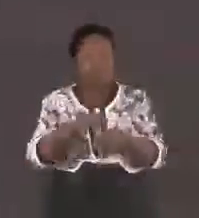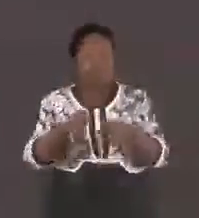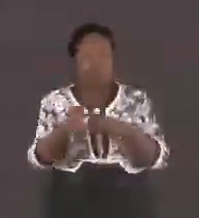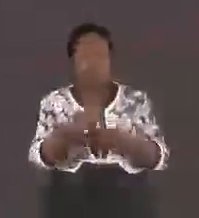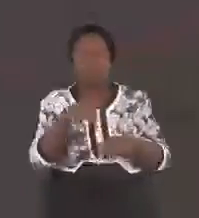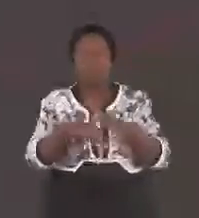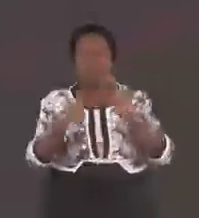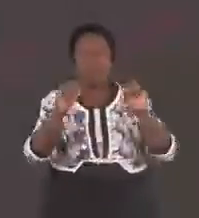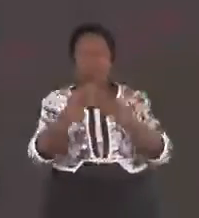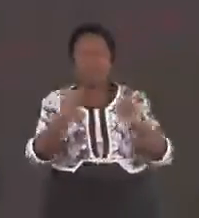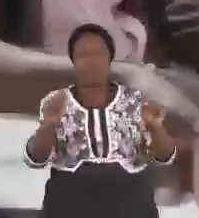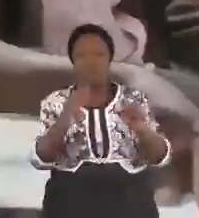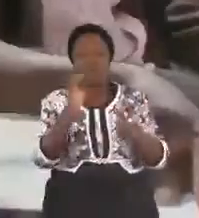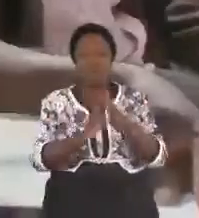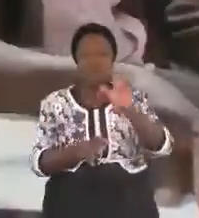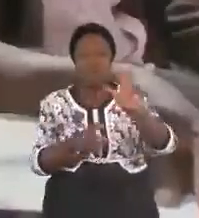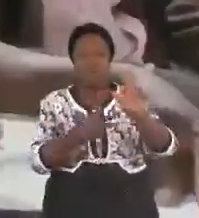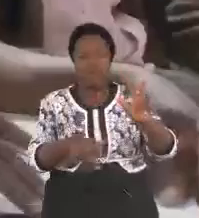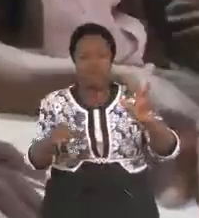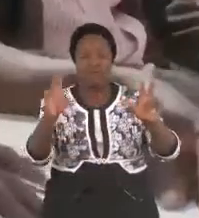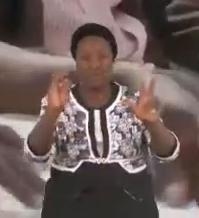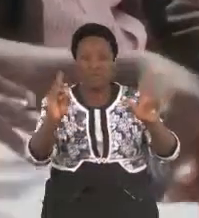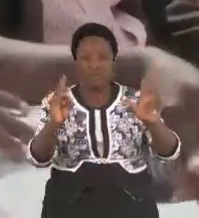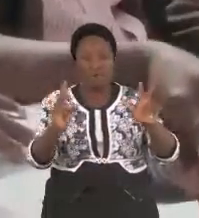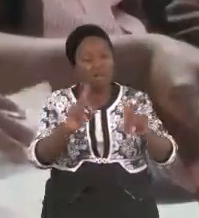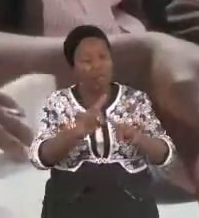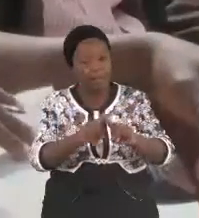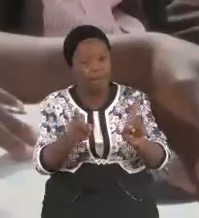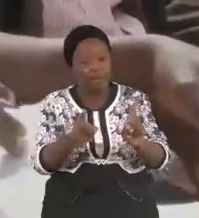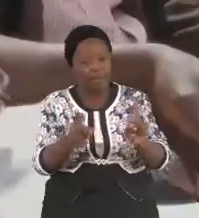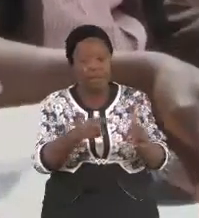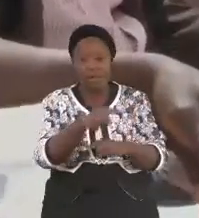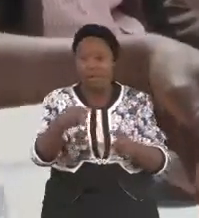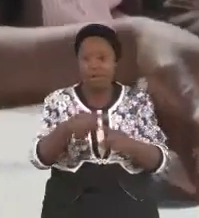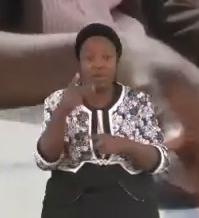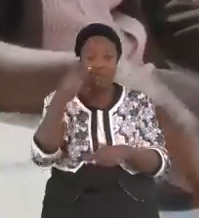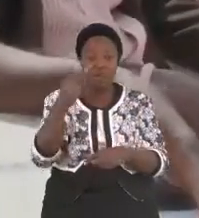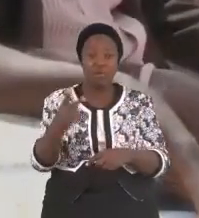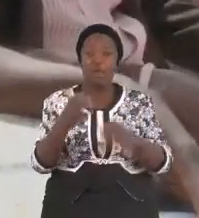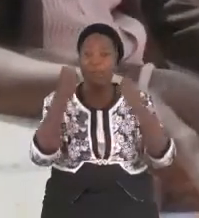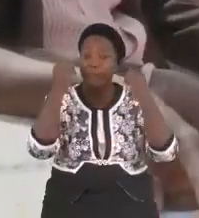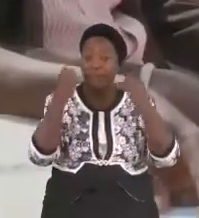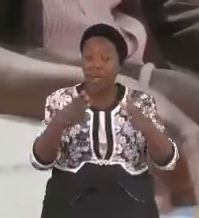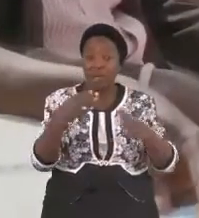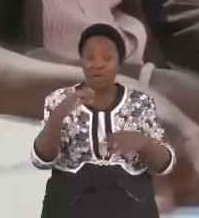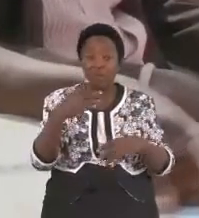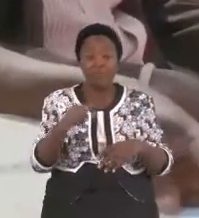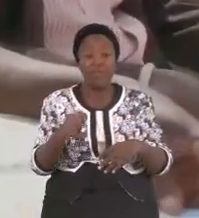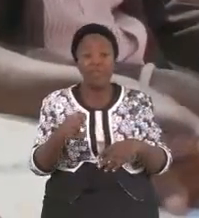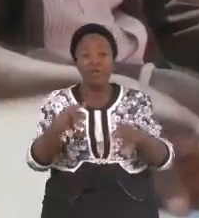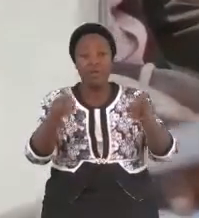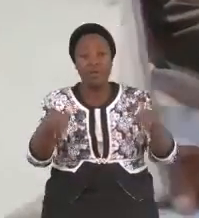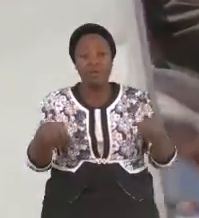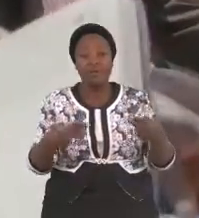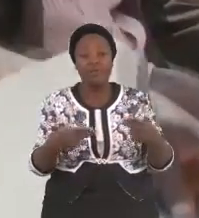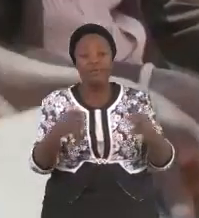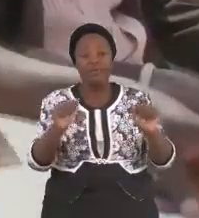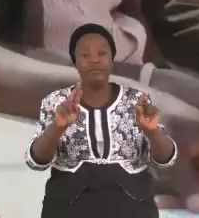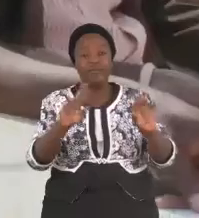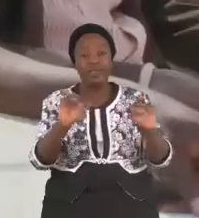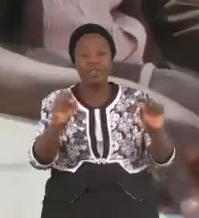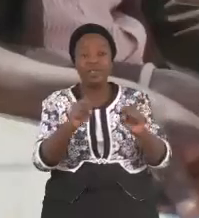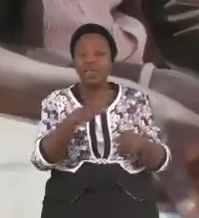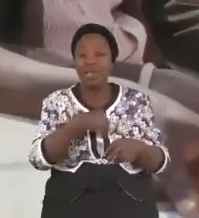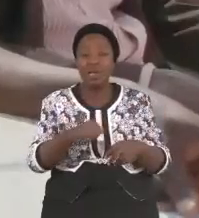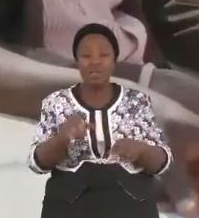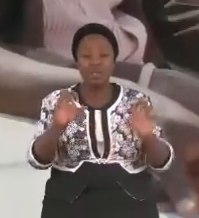7 but when he saw many of the pharisees and services come to